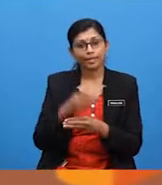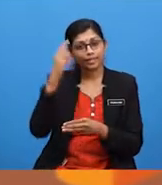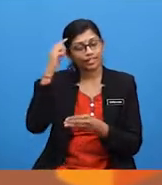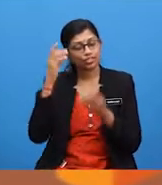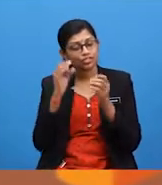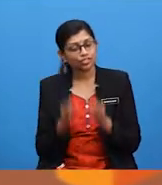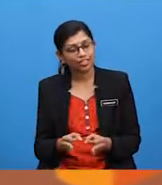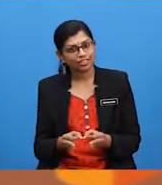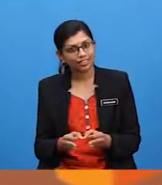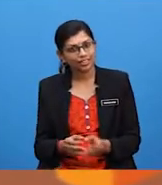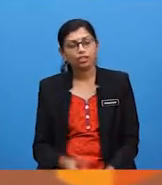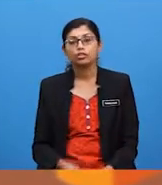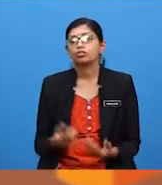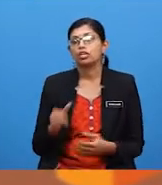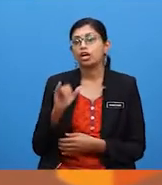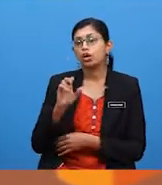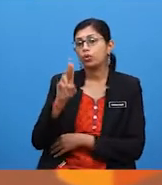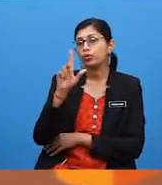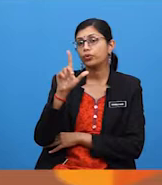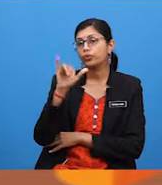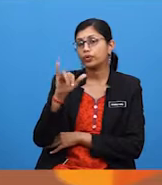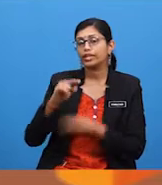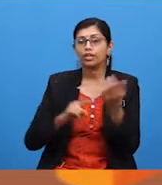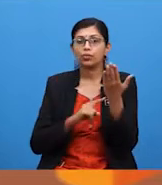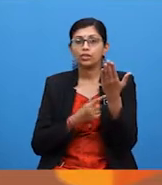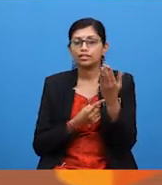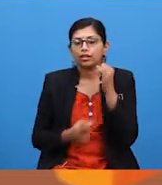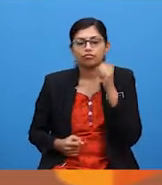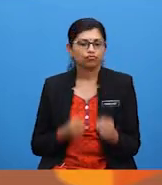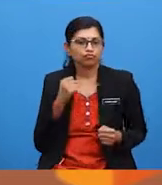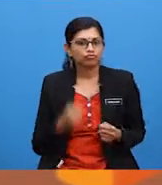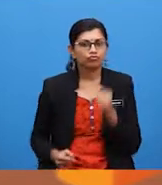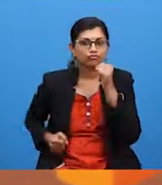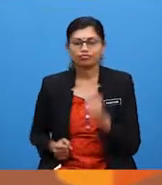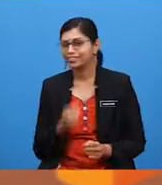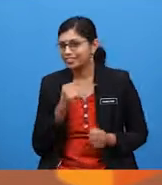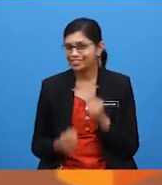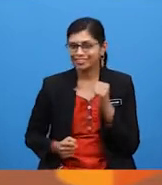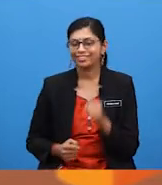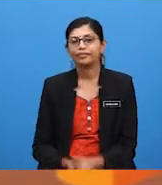Finally, Yuli is going to start running to help her kid feed.